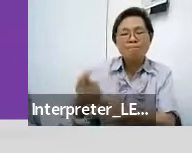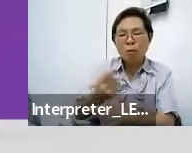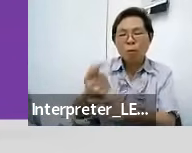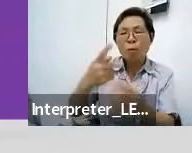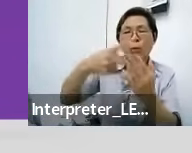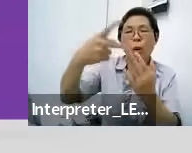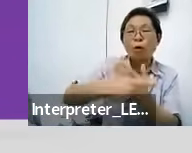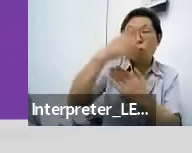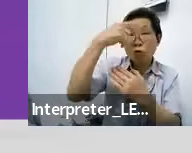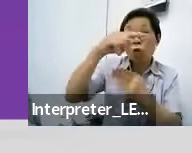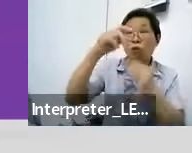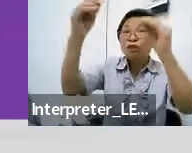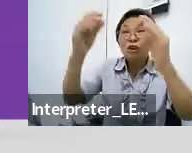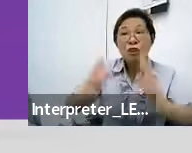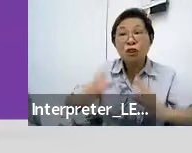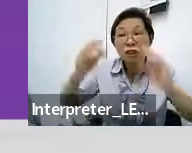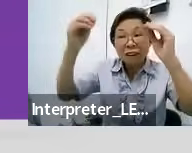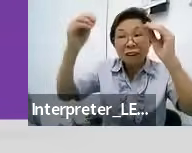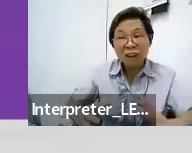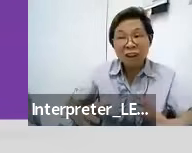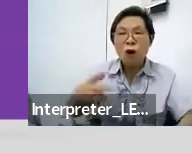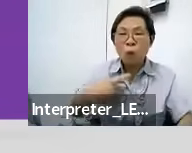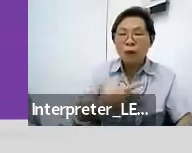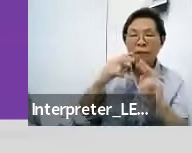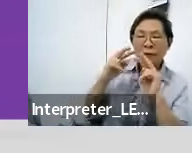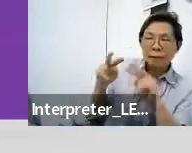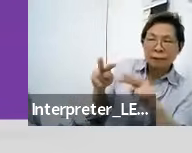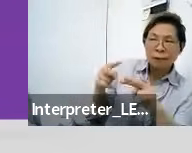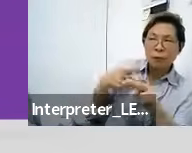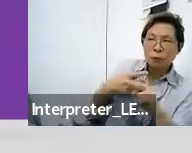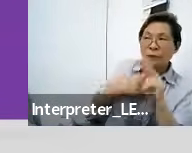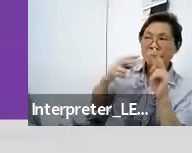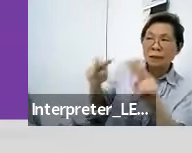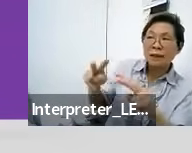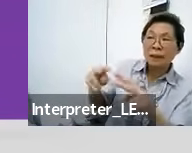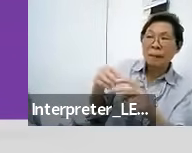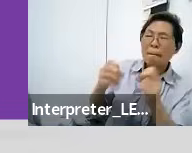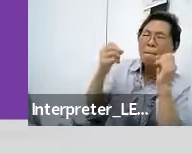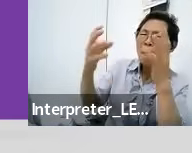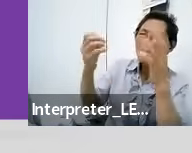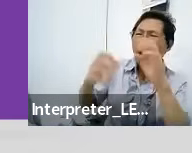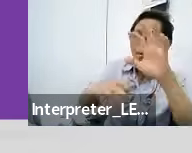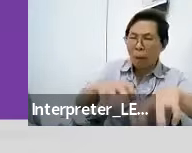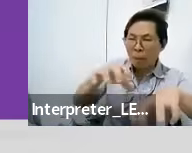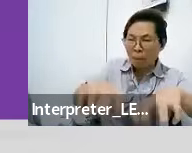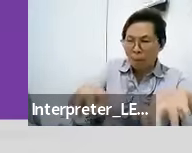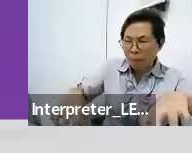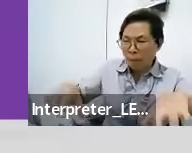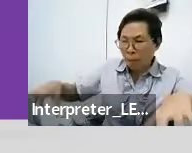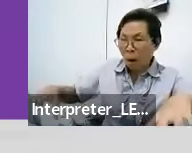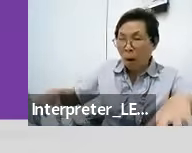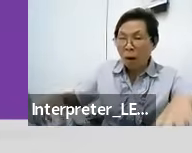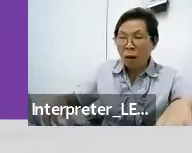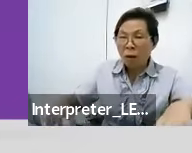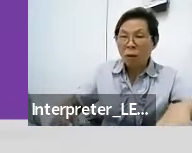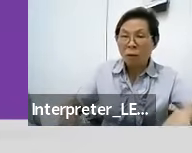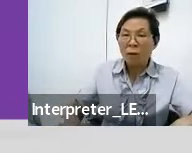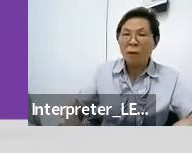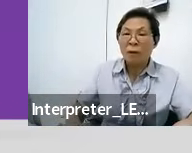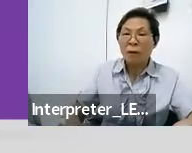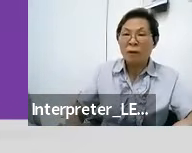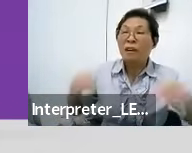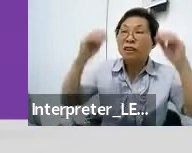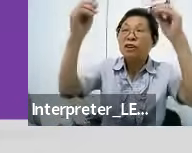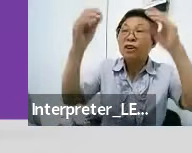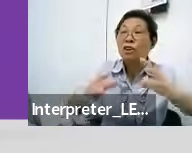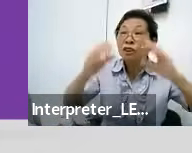for educators. So we can see that in many places, the mainstream teachers